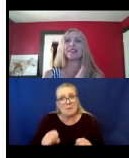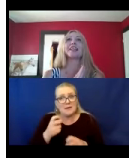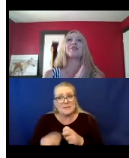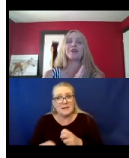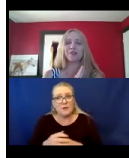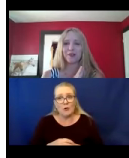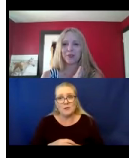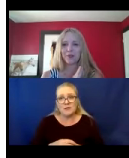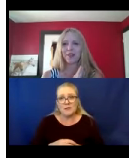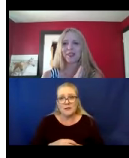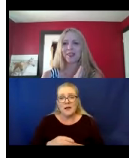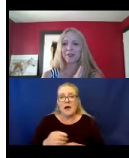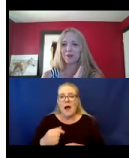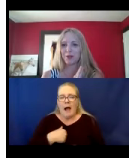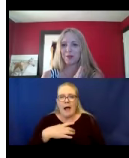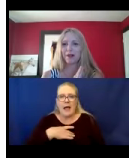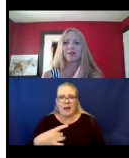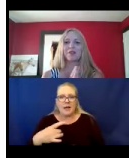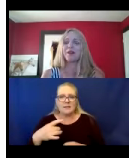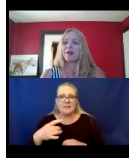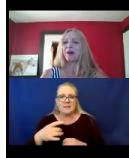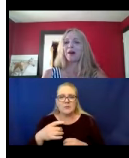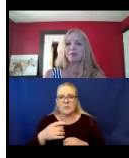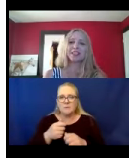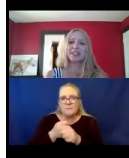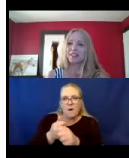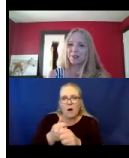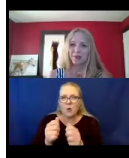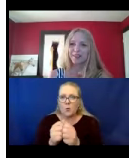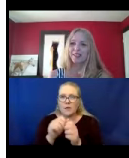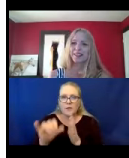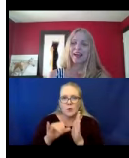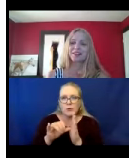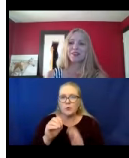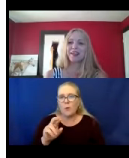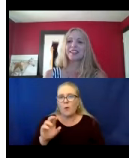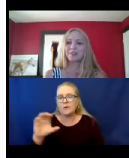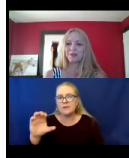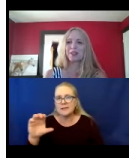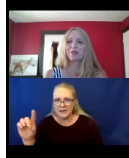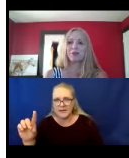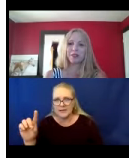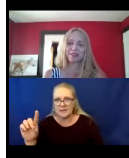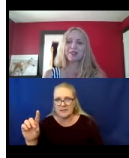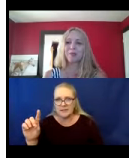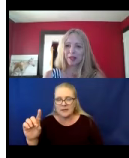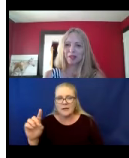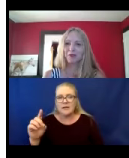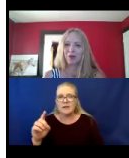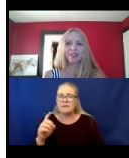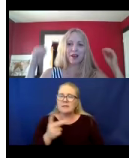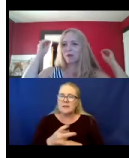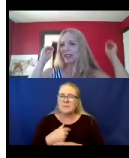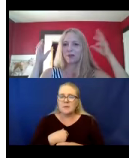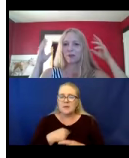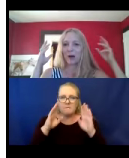to be led with those through like the YouTube or other CDs or things like that, so that I can sort of stay focused on someone else's